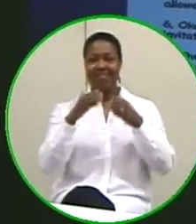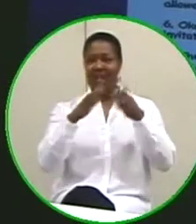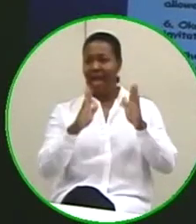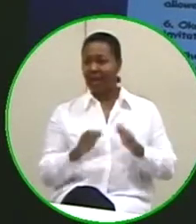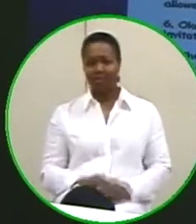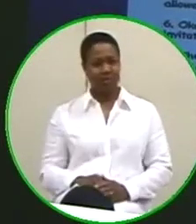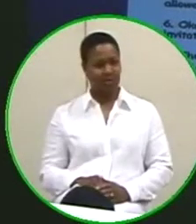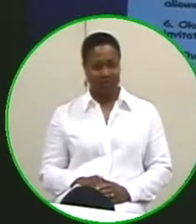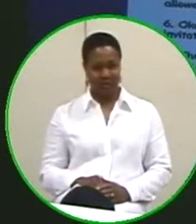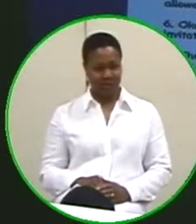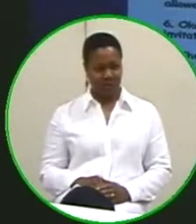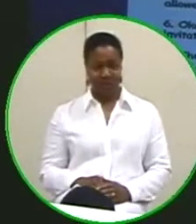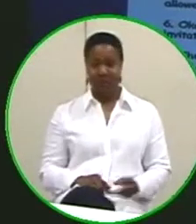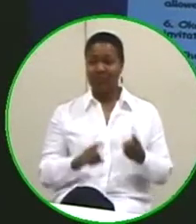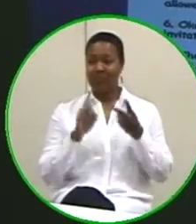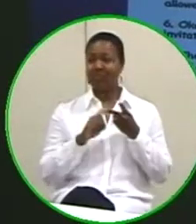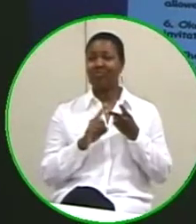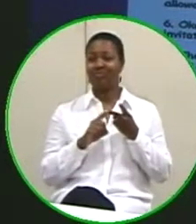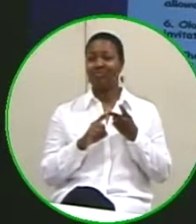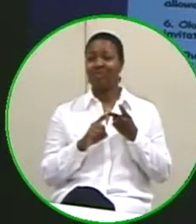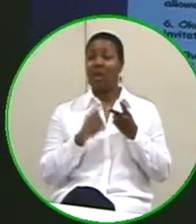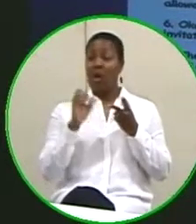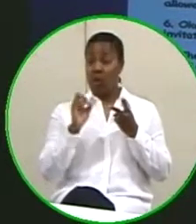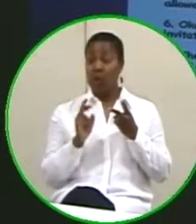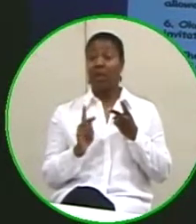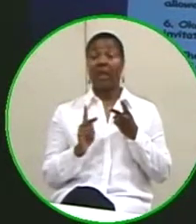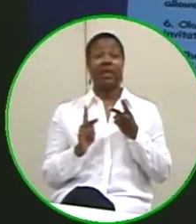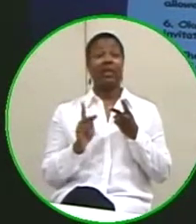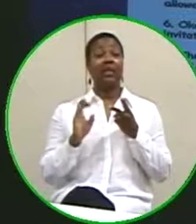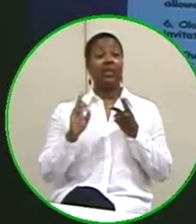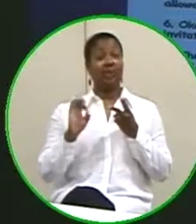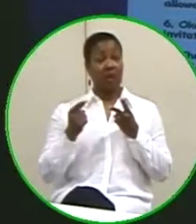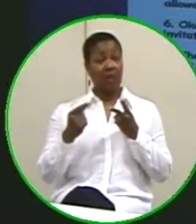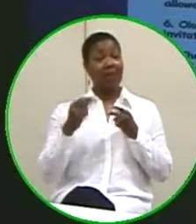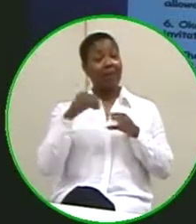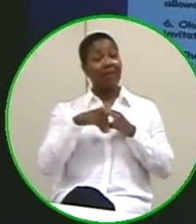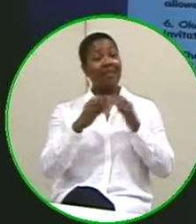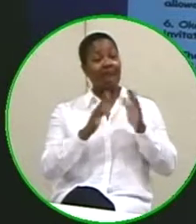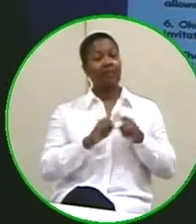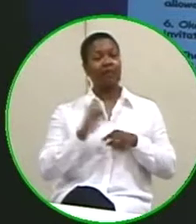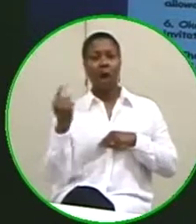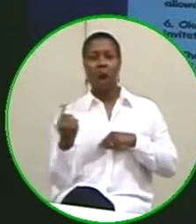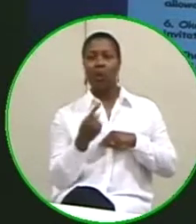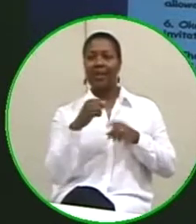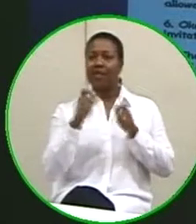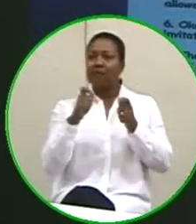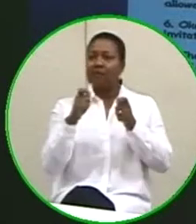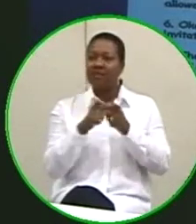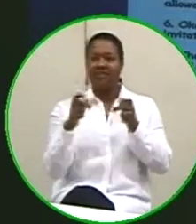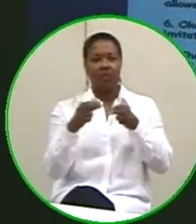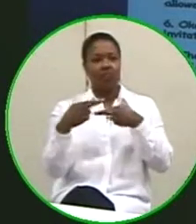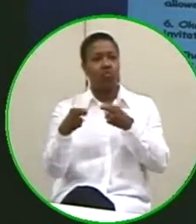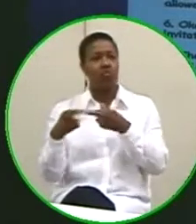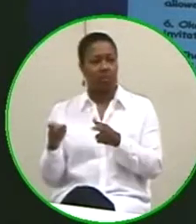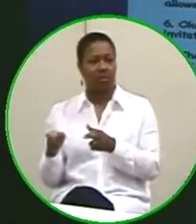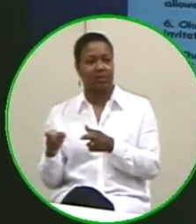house. Number 2, okay, the dog is allowed in the house, but only in certain